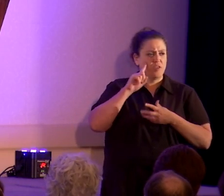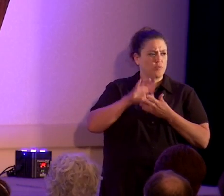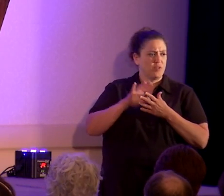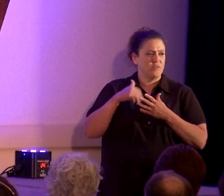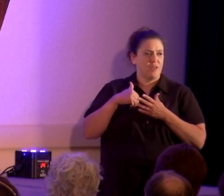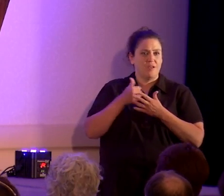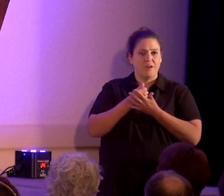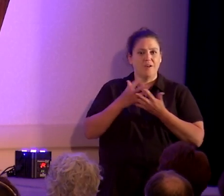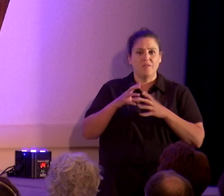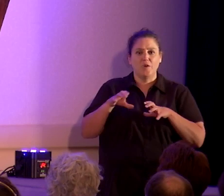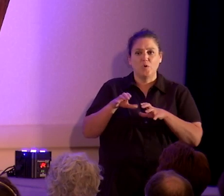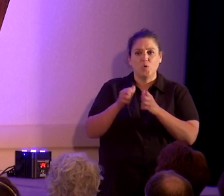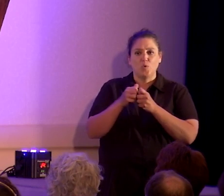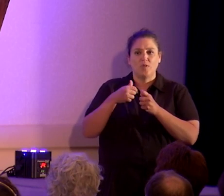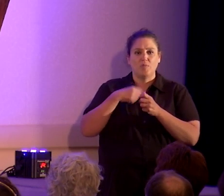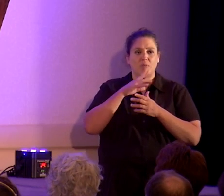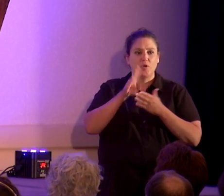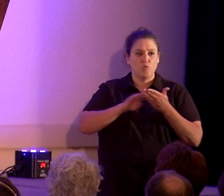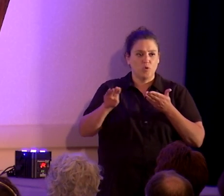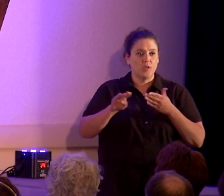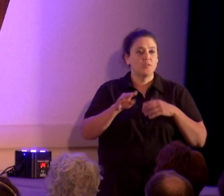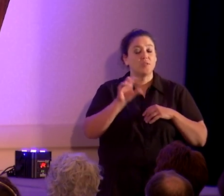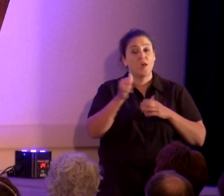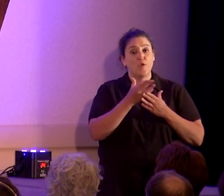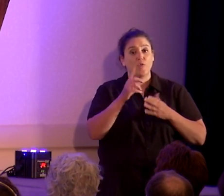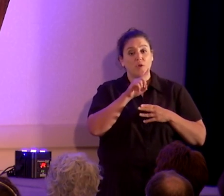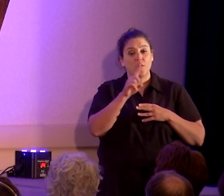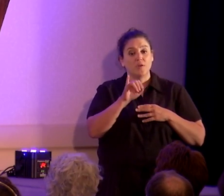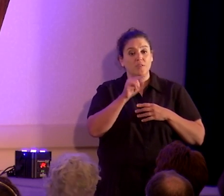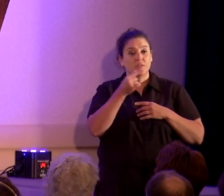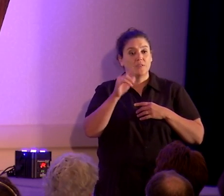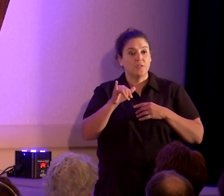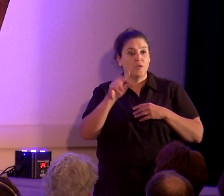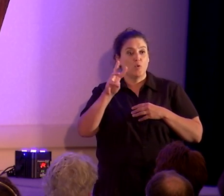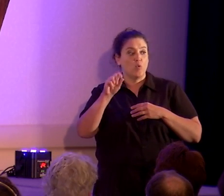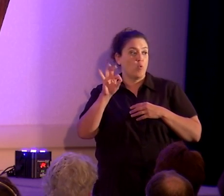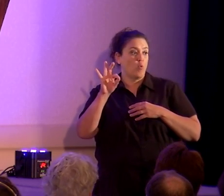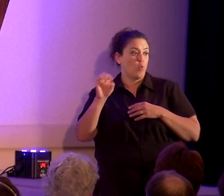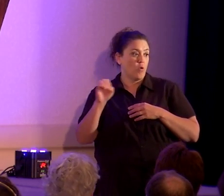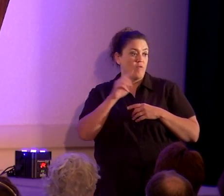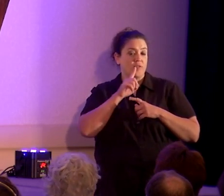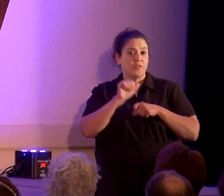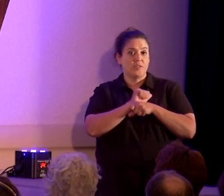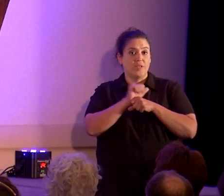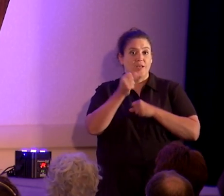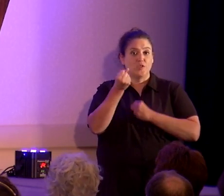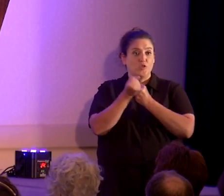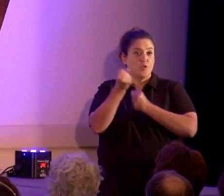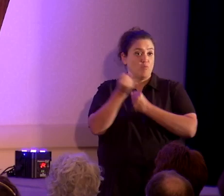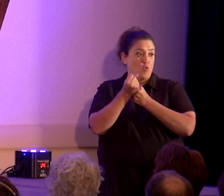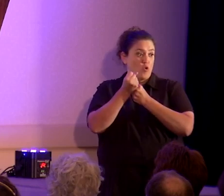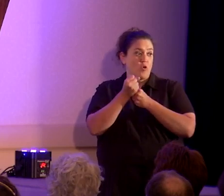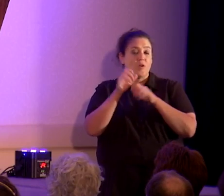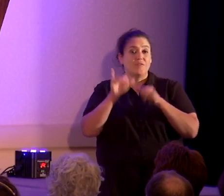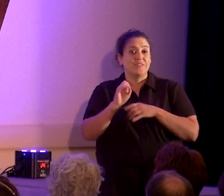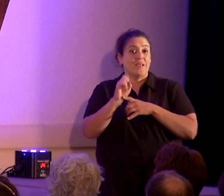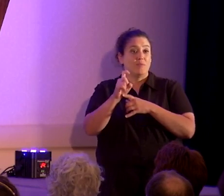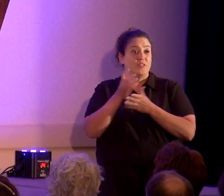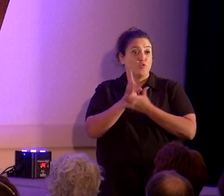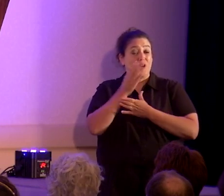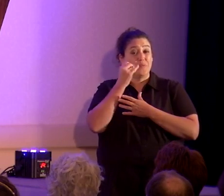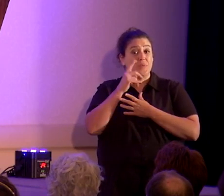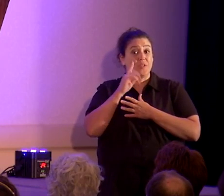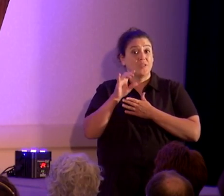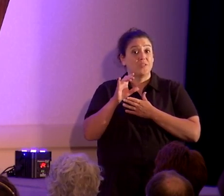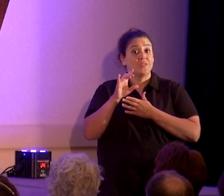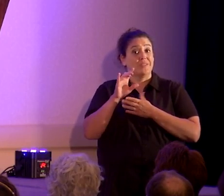to do with me getting released. Because the other thing is that Ziggy Wolf is actually a very firm supporter of same-sex rights because he's actually donated money